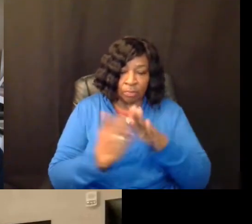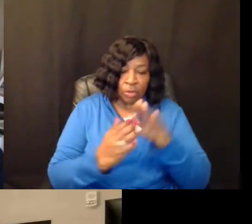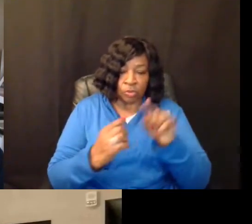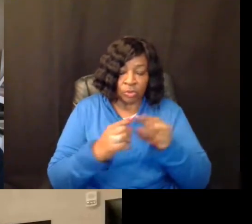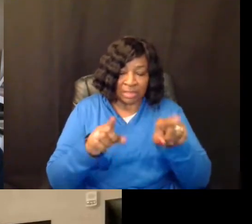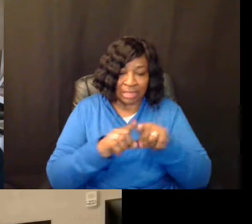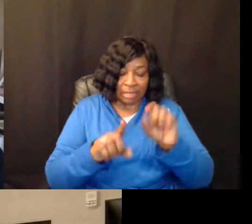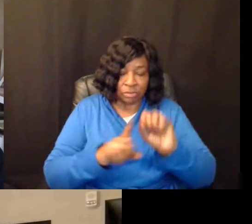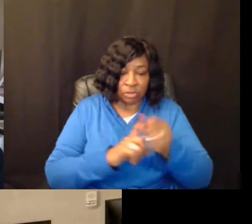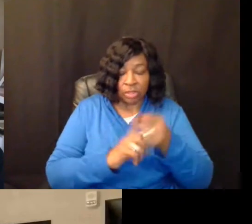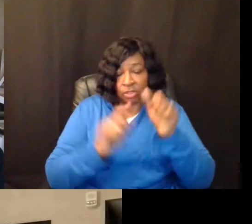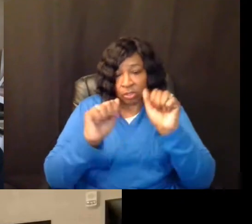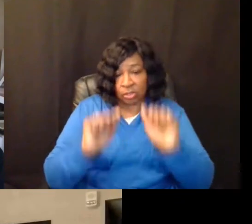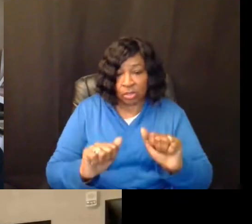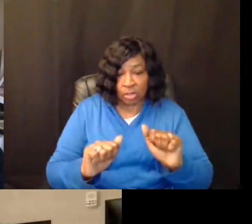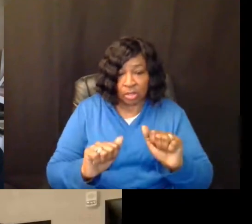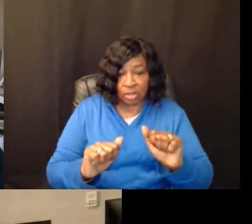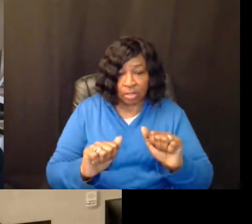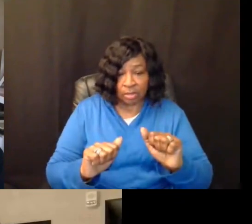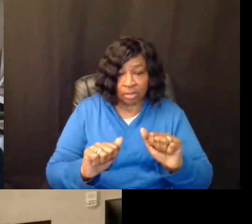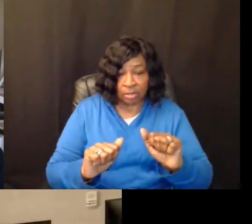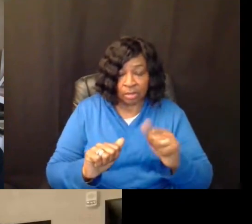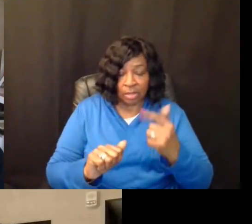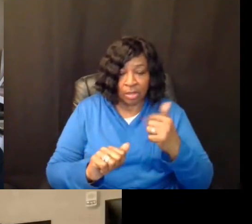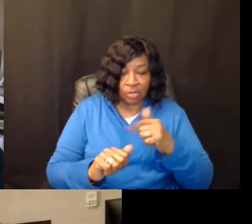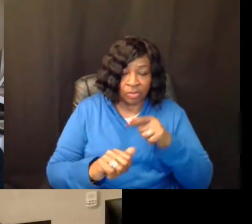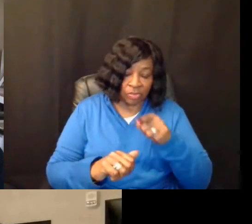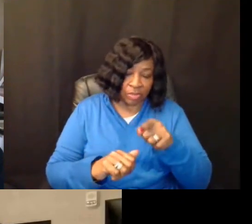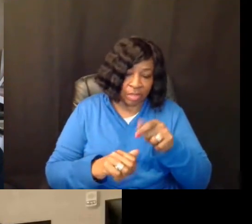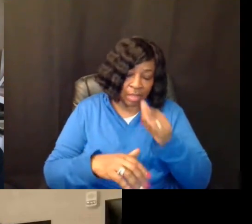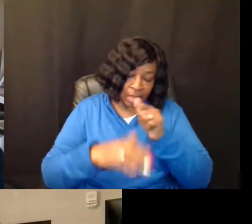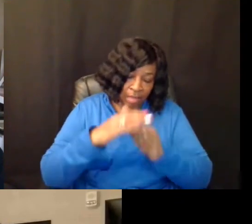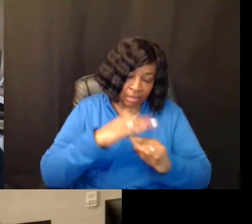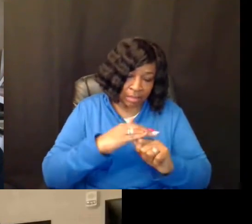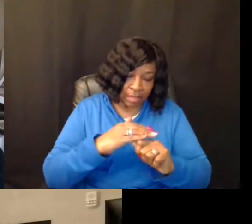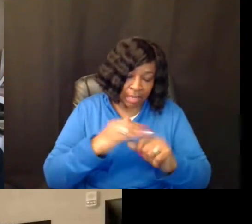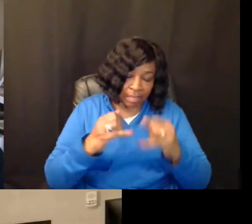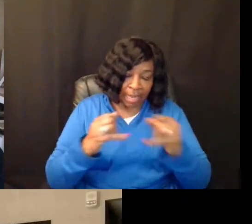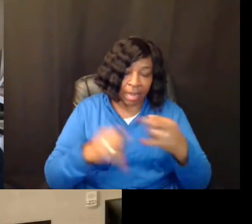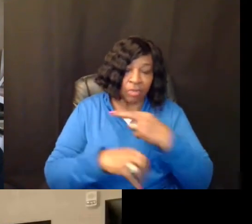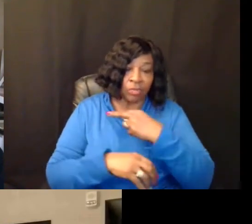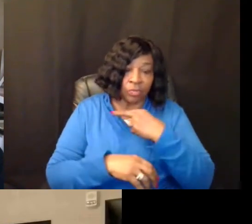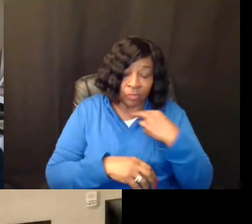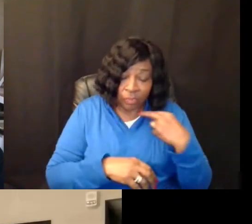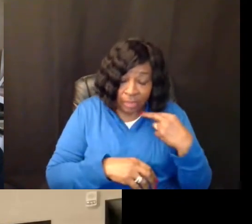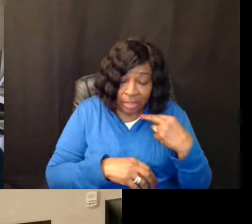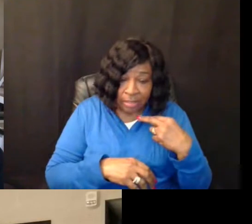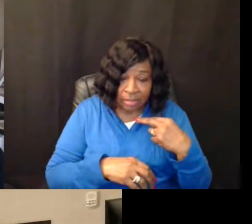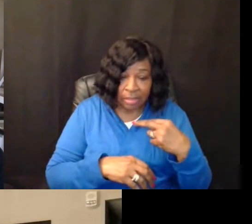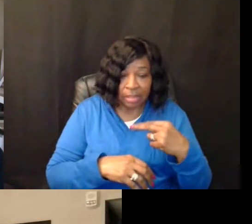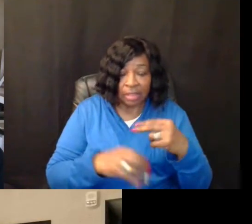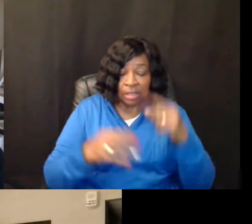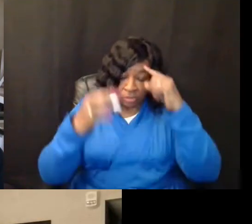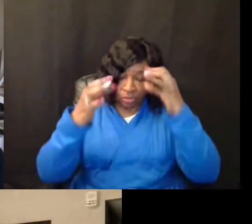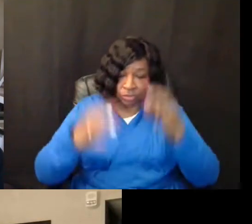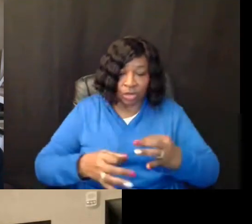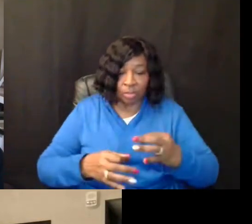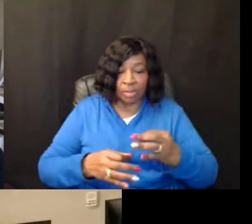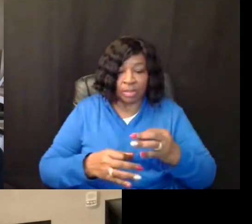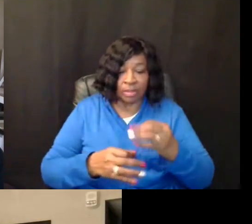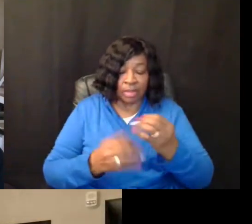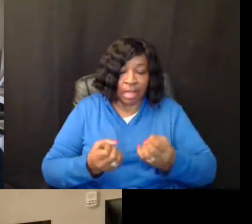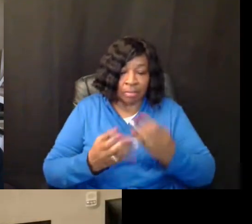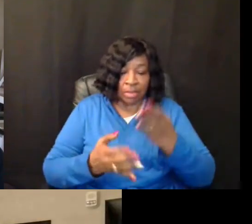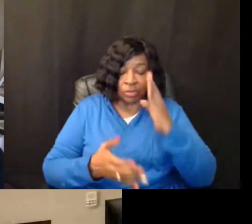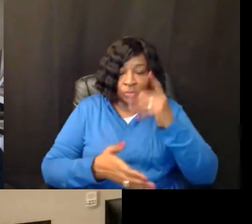Could the underlying risk rating methodologies, which determine the premium cost for your crop insurance,